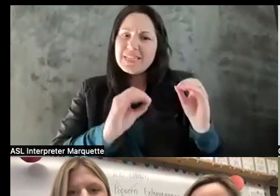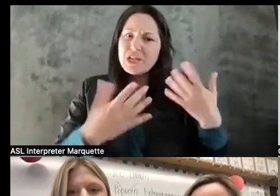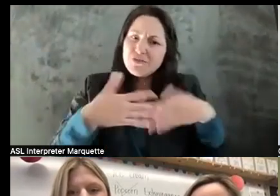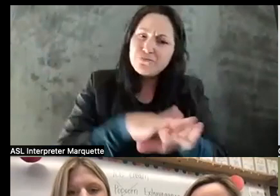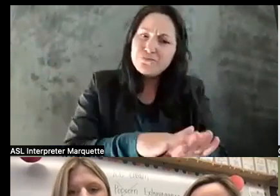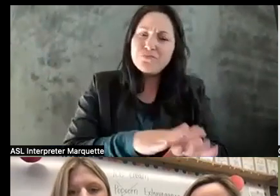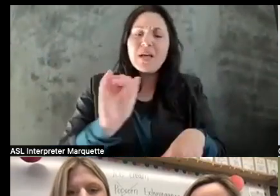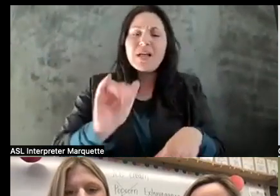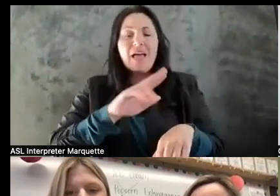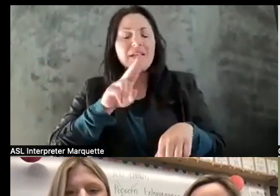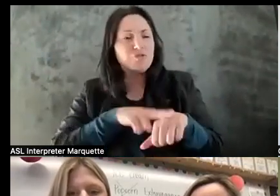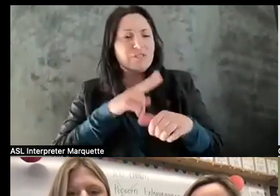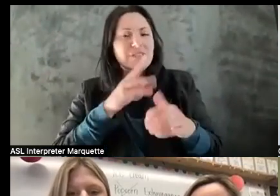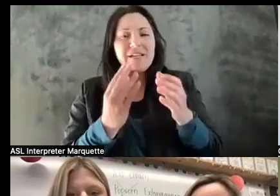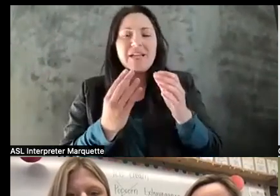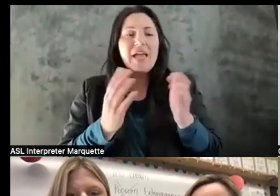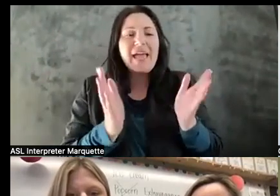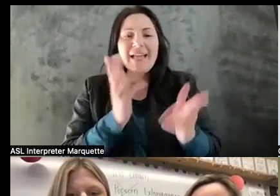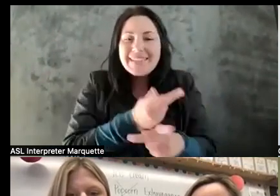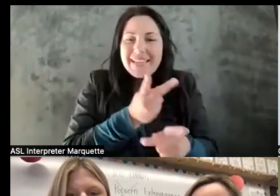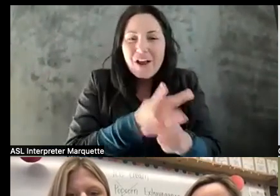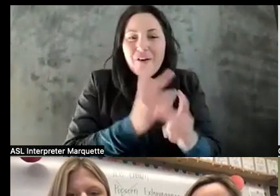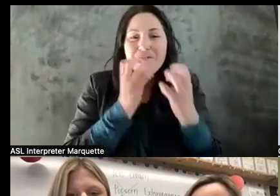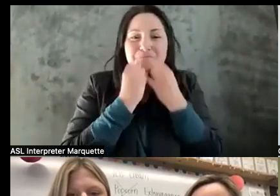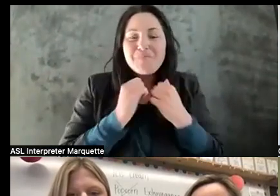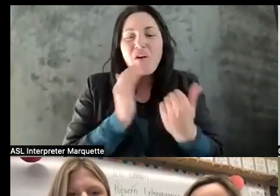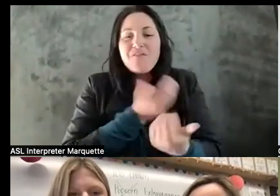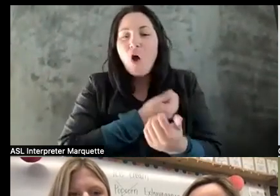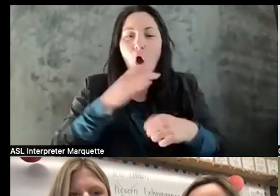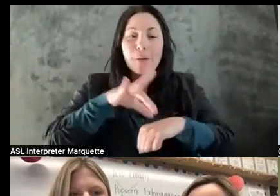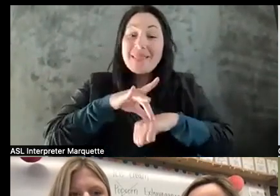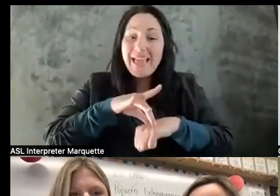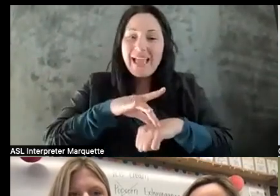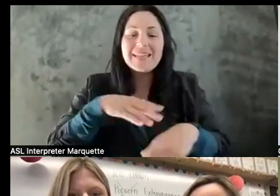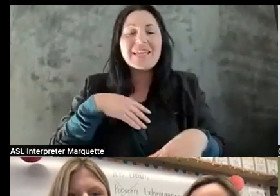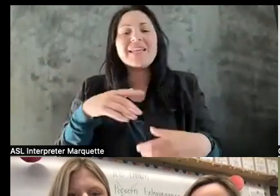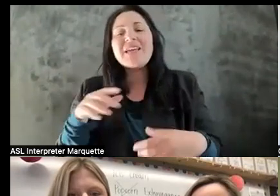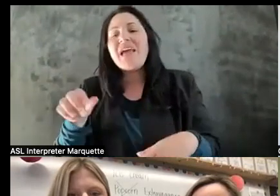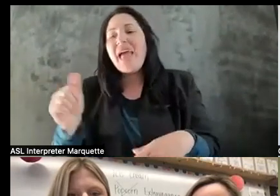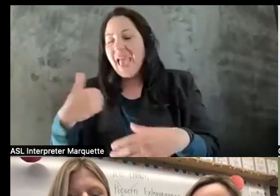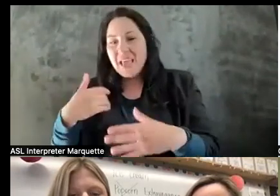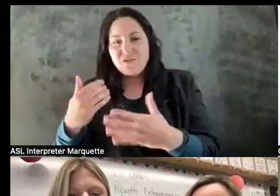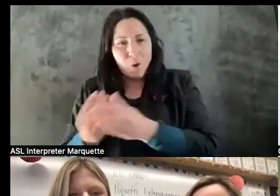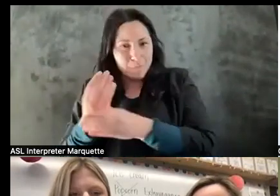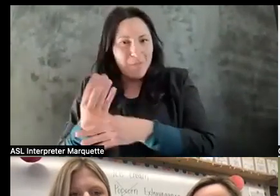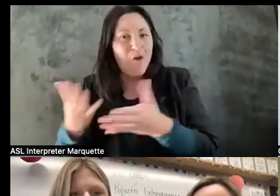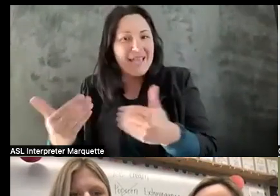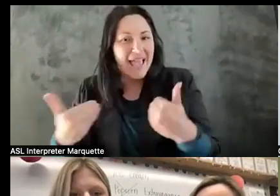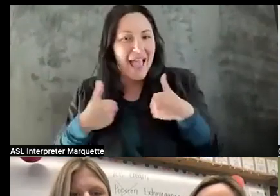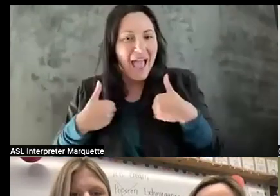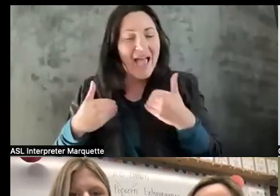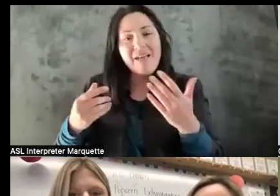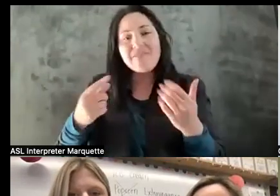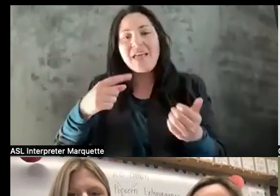we do a lot of adventures into our garden that already exists on campus, and